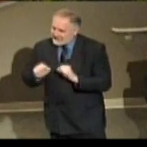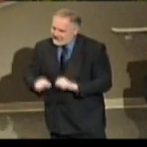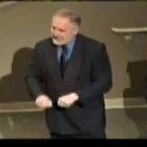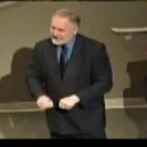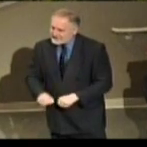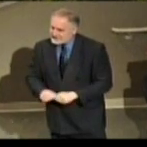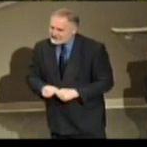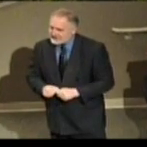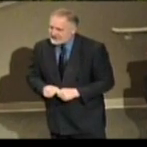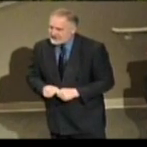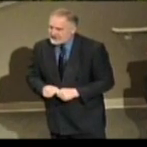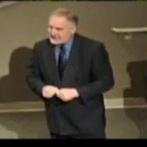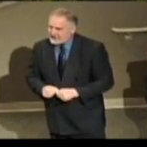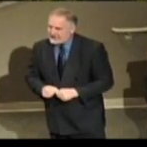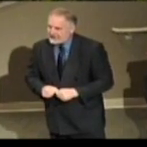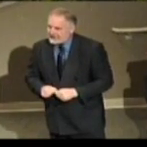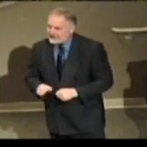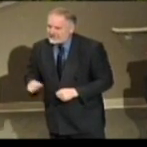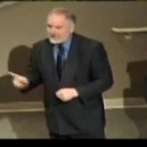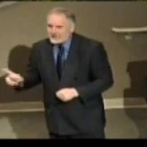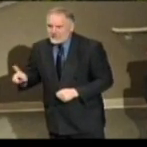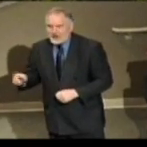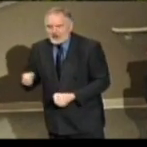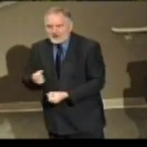You said, where did love,